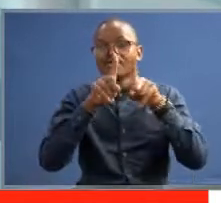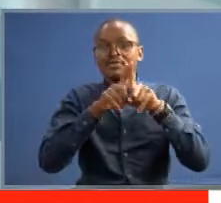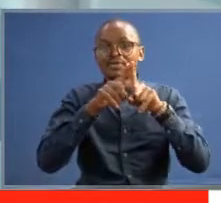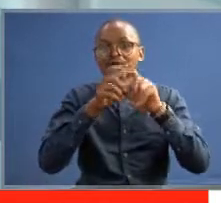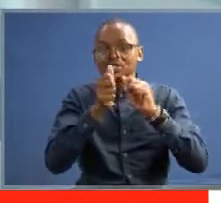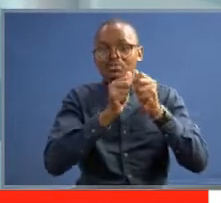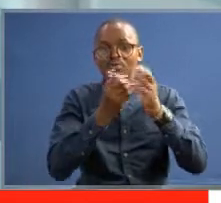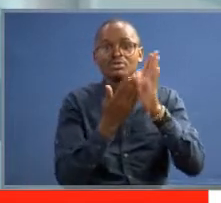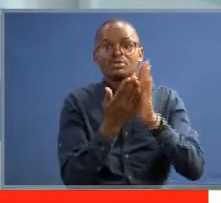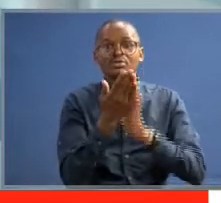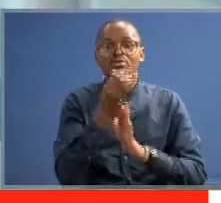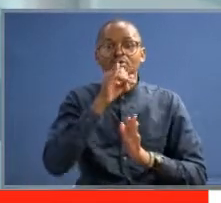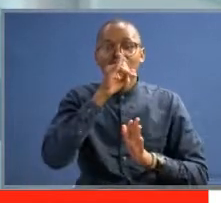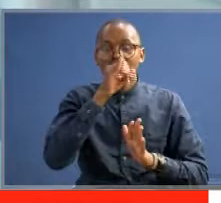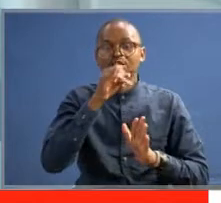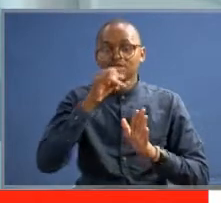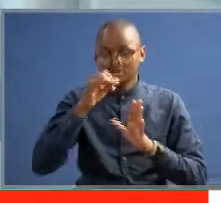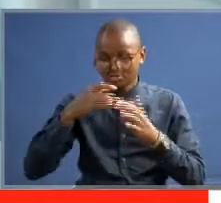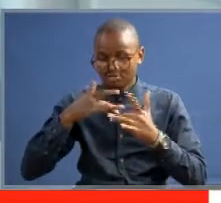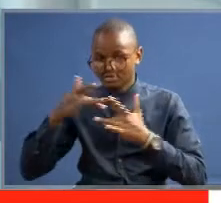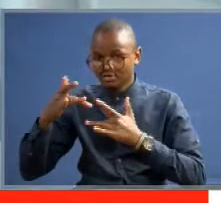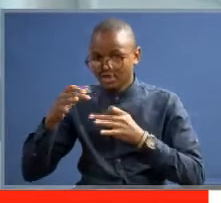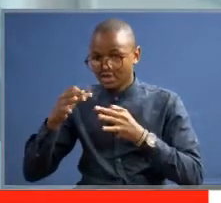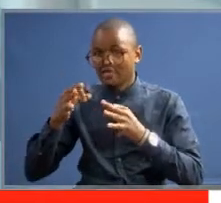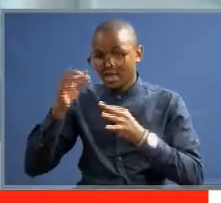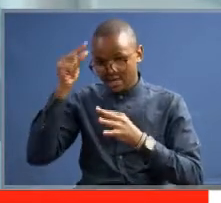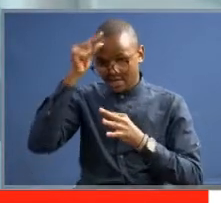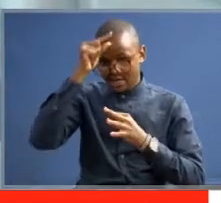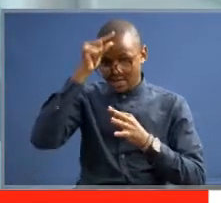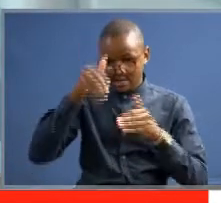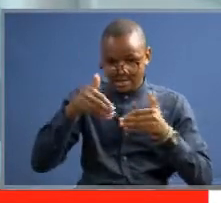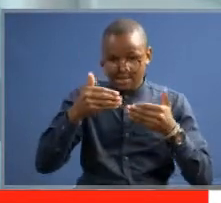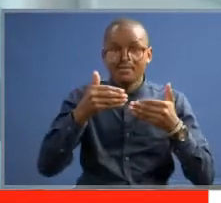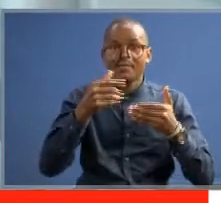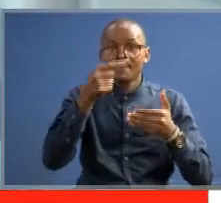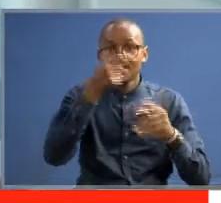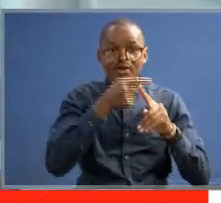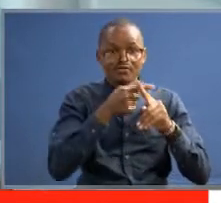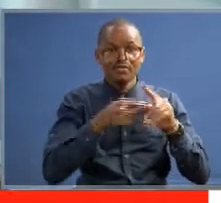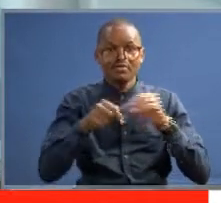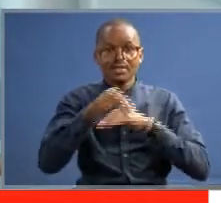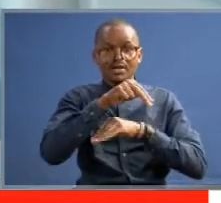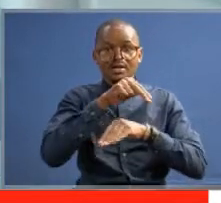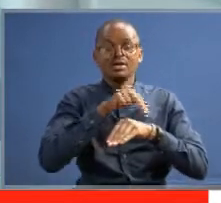sports development is concerned. Even though government gives money from the national